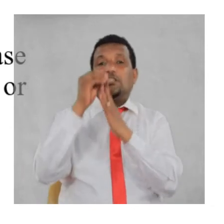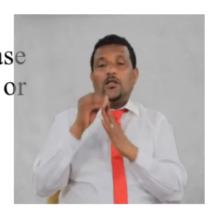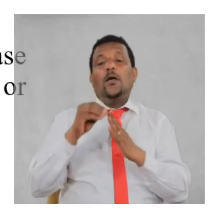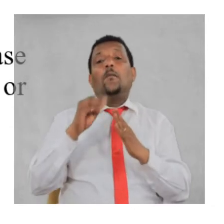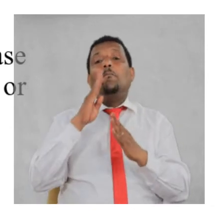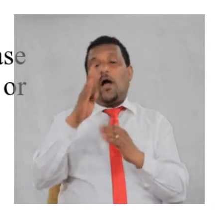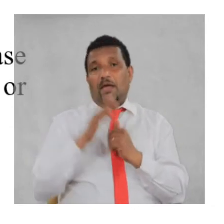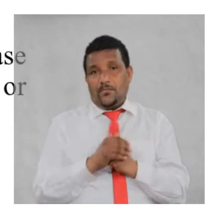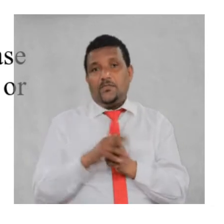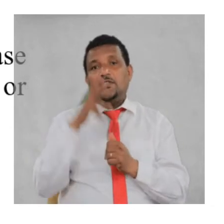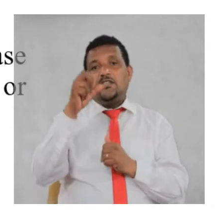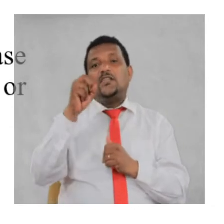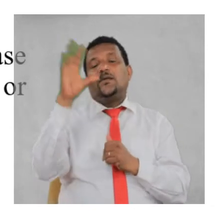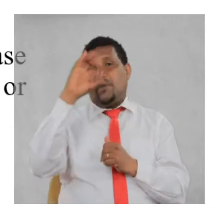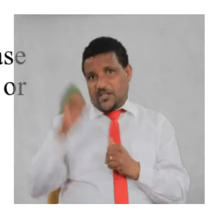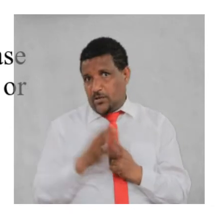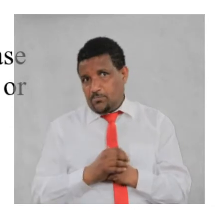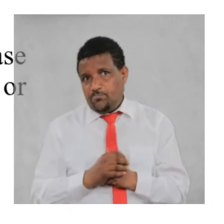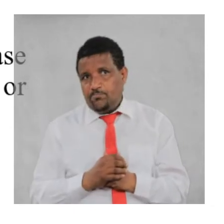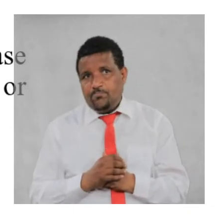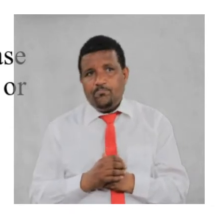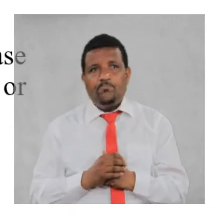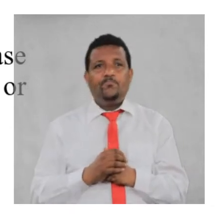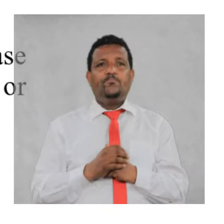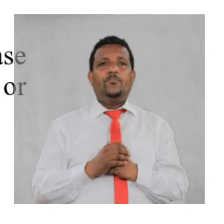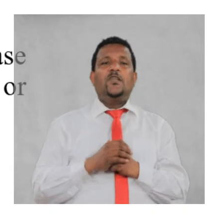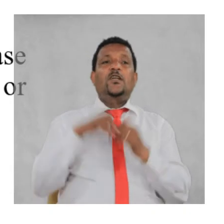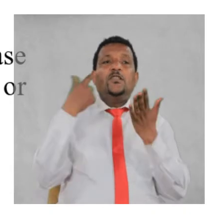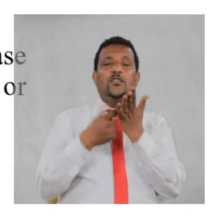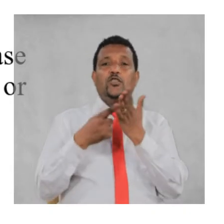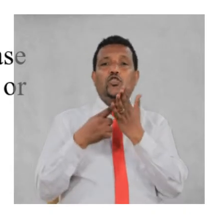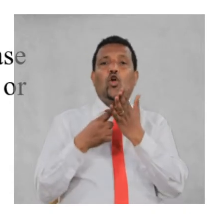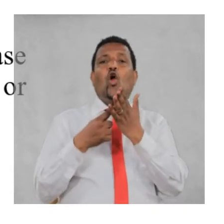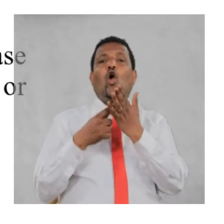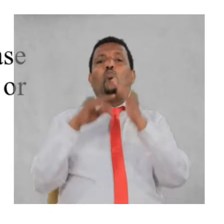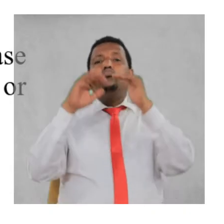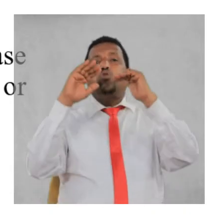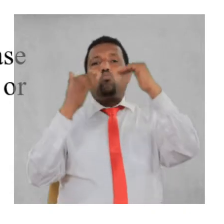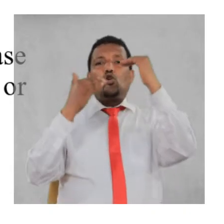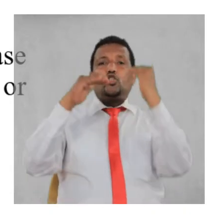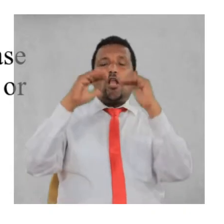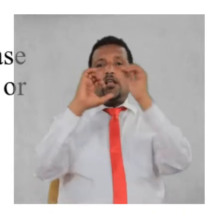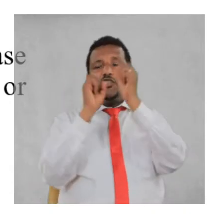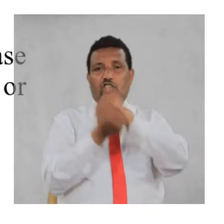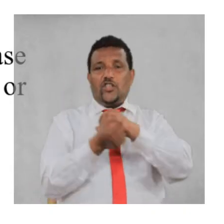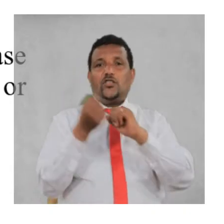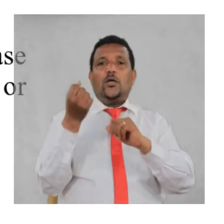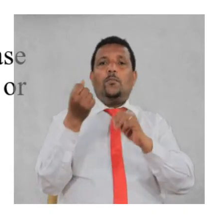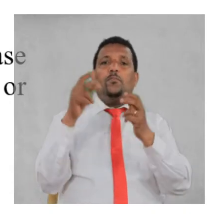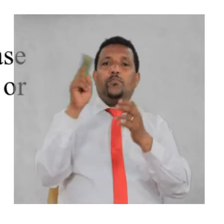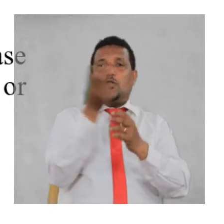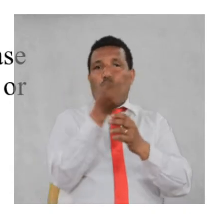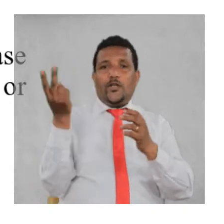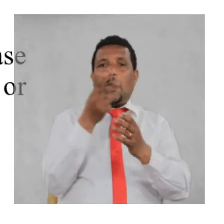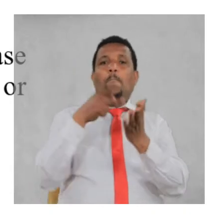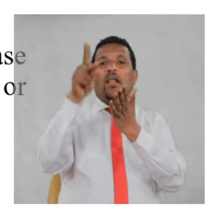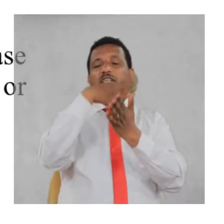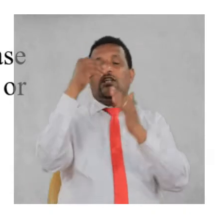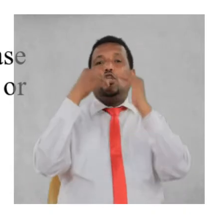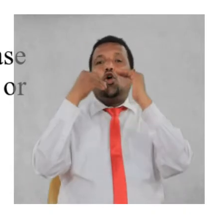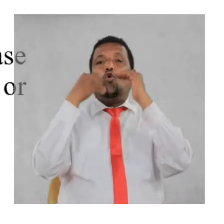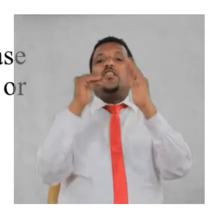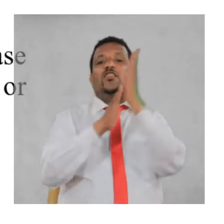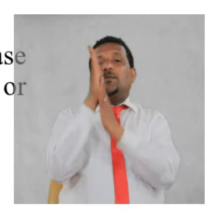by 30%. So there is proportional changes between price and quantity